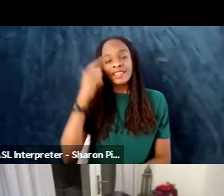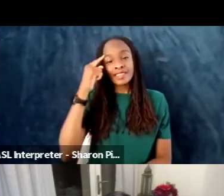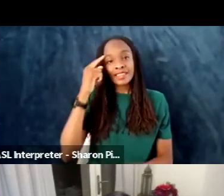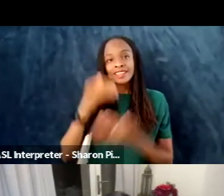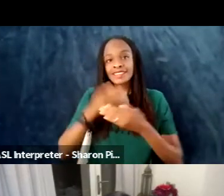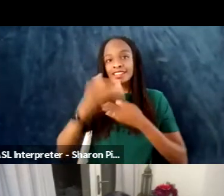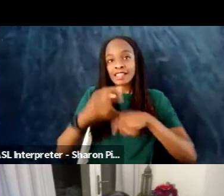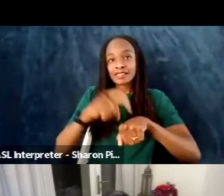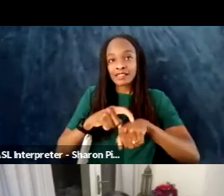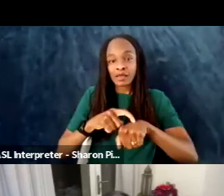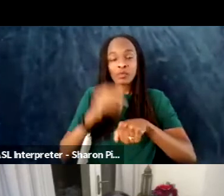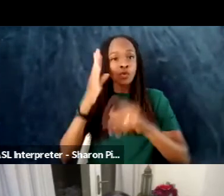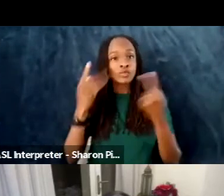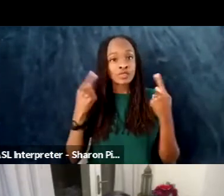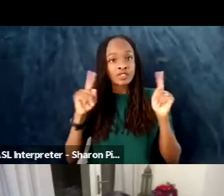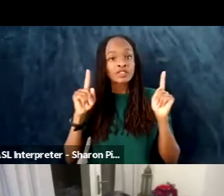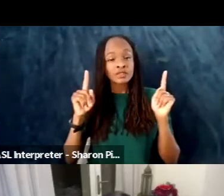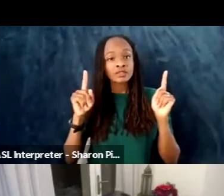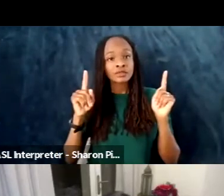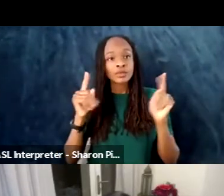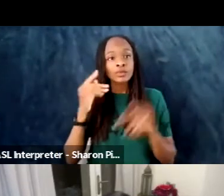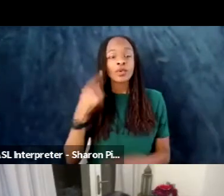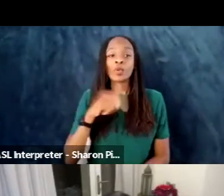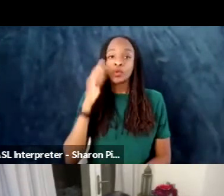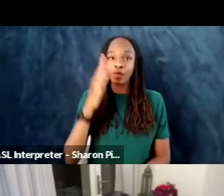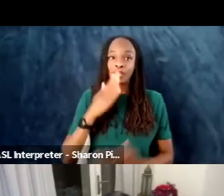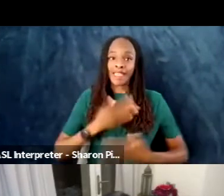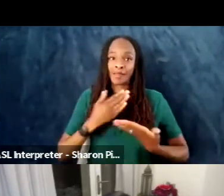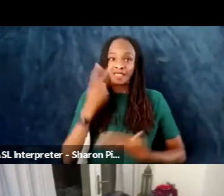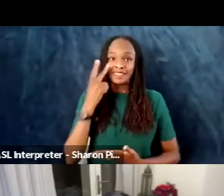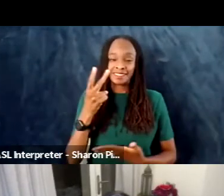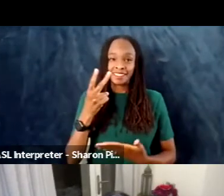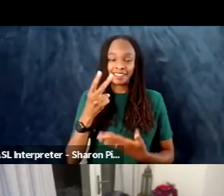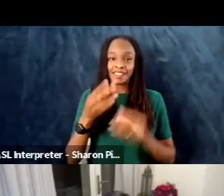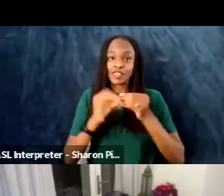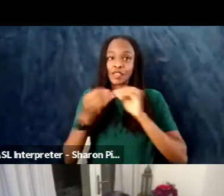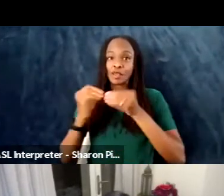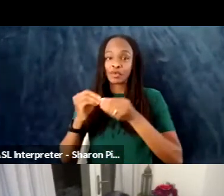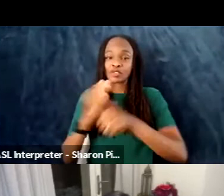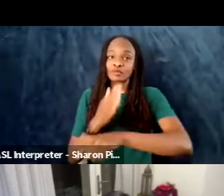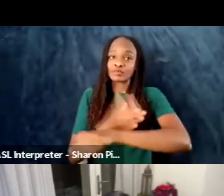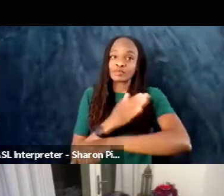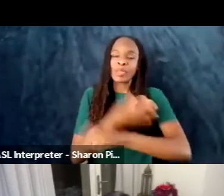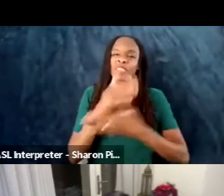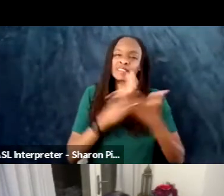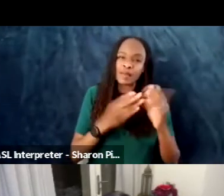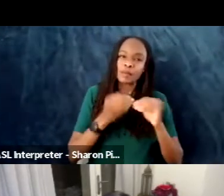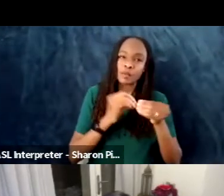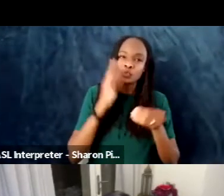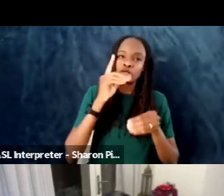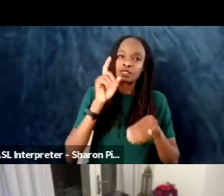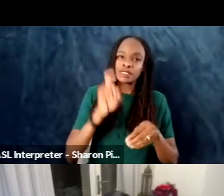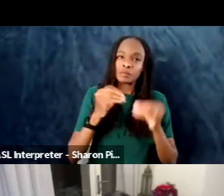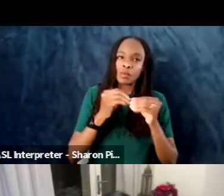this research, we will all be very happy to see some better numbers. Some numbers will take a little longer.